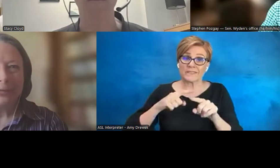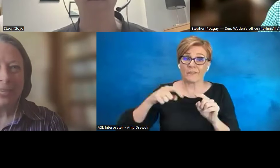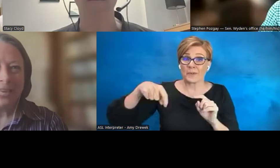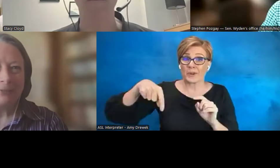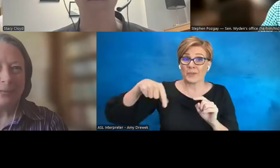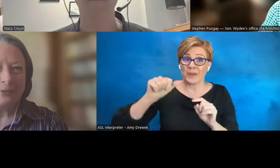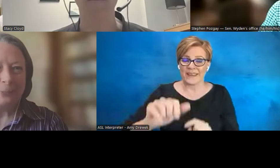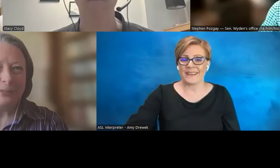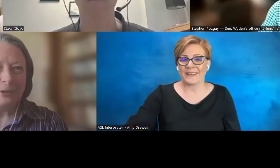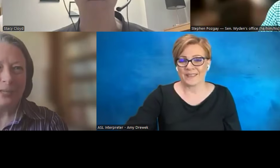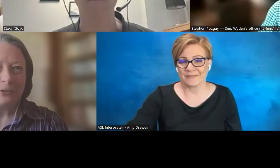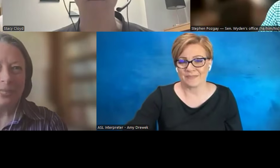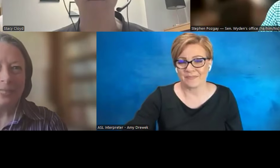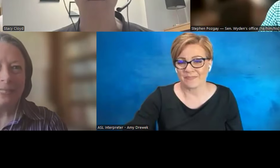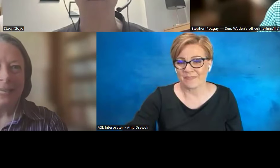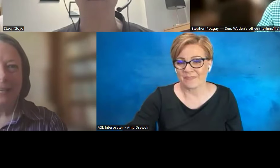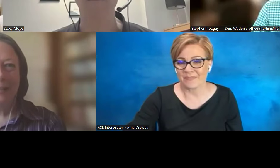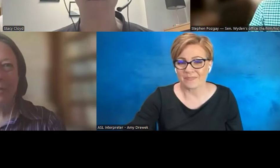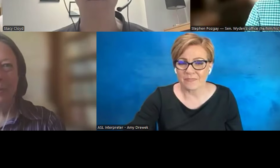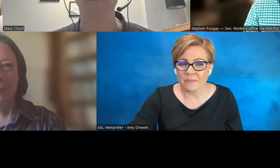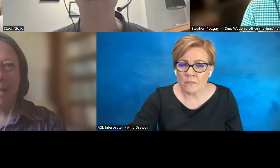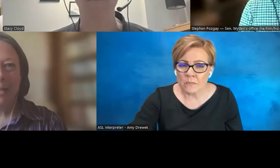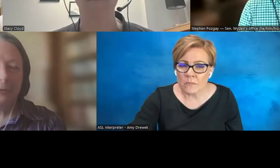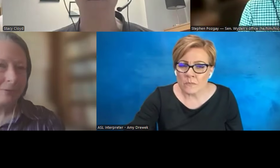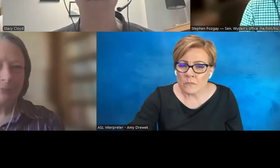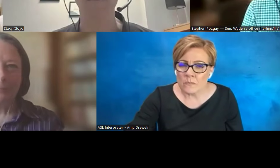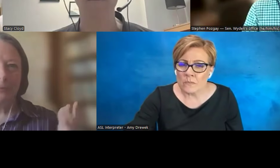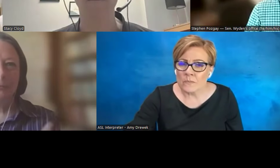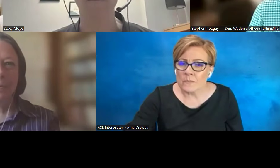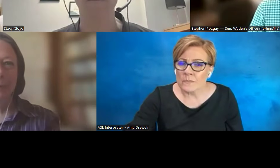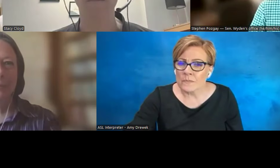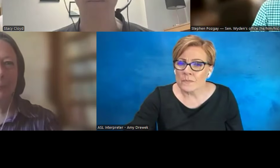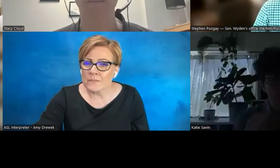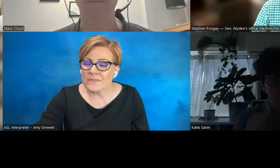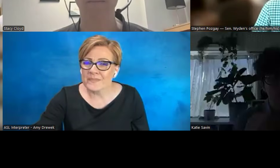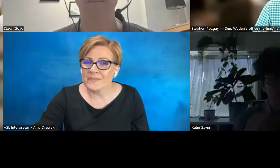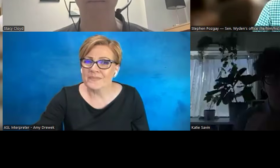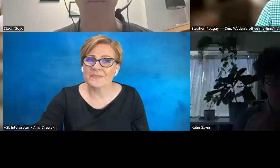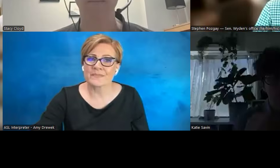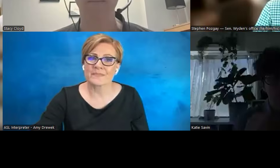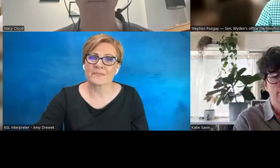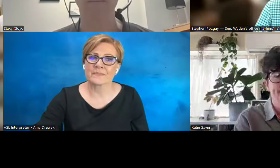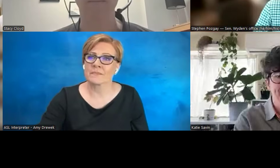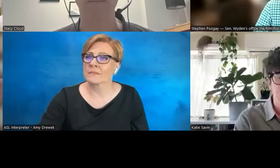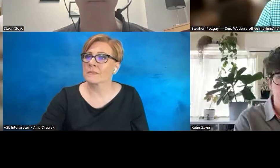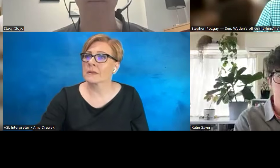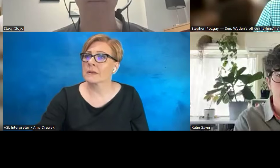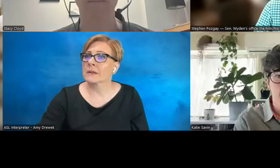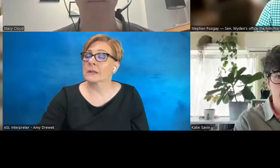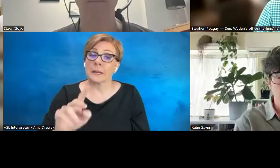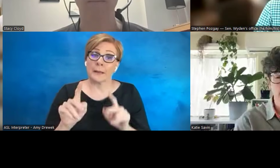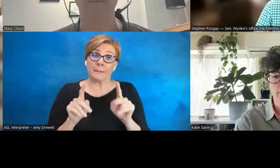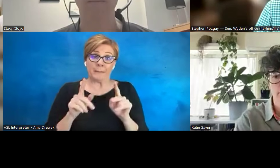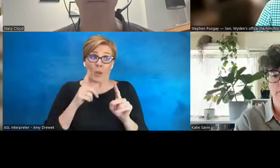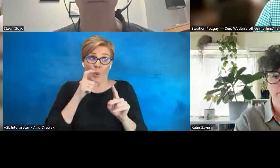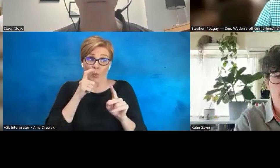and I appreciate everybody who's put their questions in the Q&A. You can feel free to put some questions in there. We obviously are not going to be